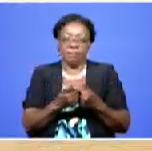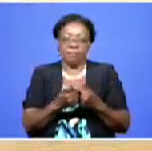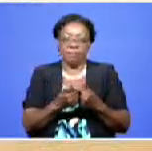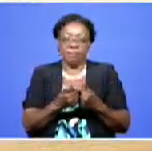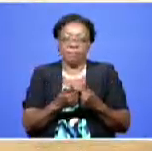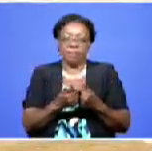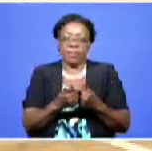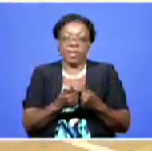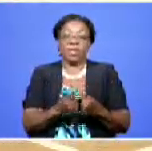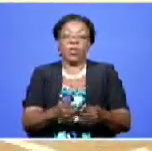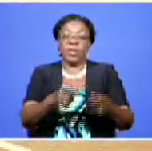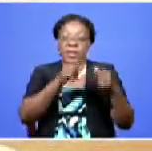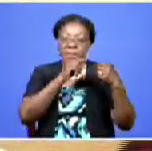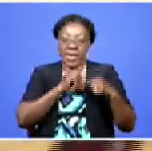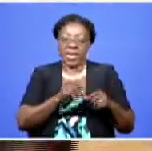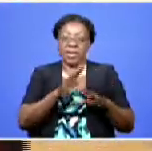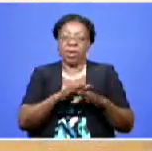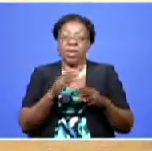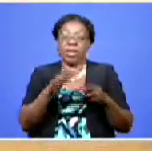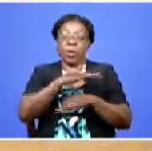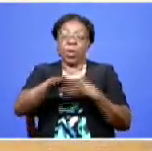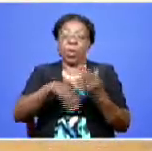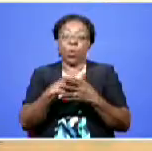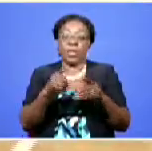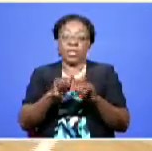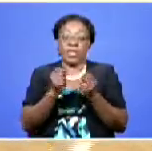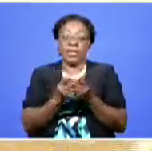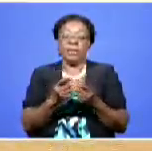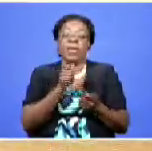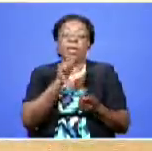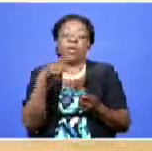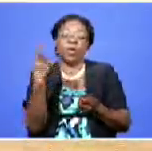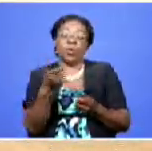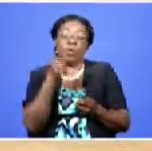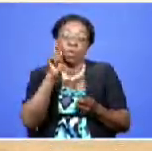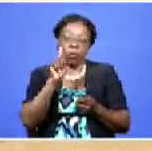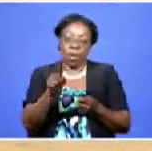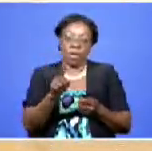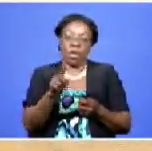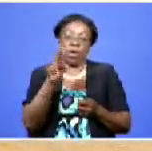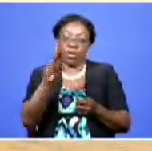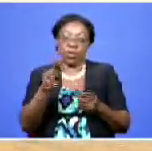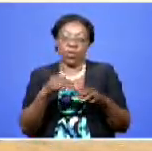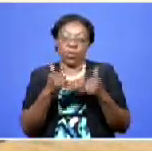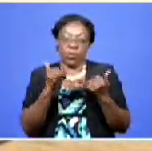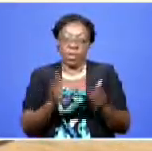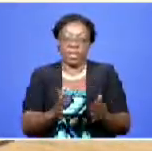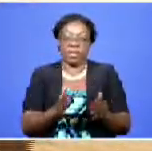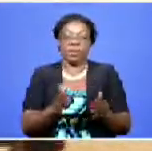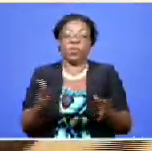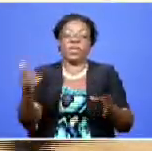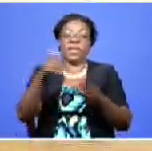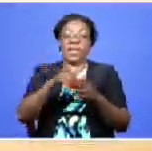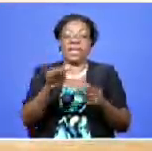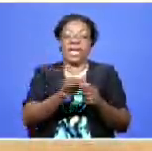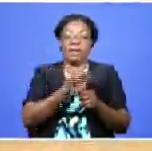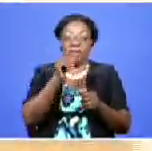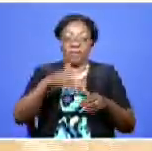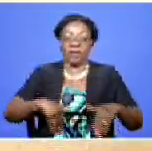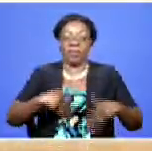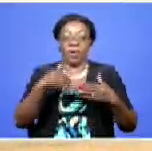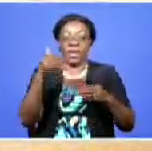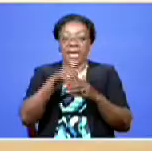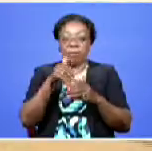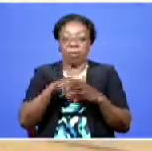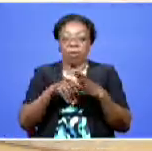depend on the whole team, not just one or two players. But that's the mentality of our team, is to get everybody involved. The fight in the fourth quarter